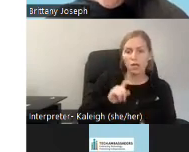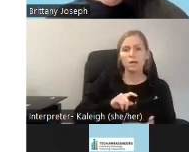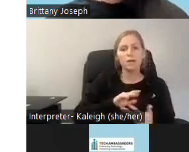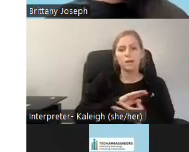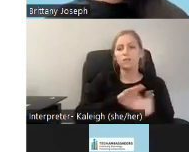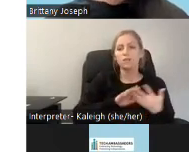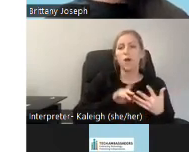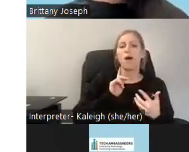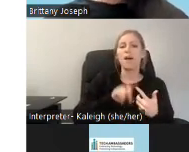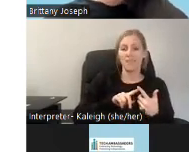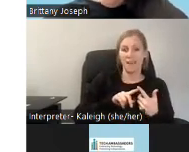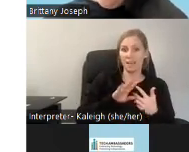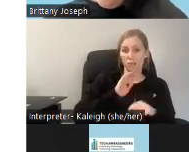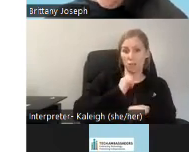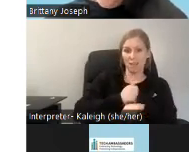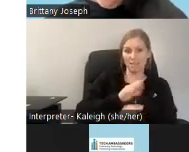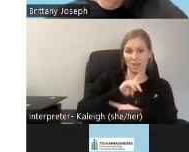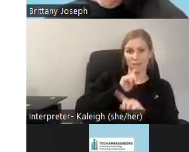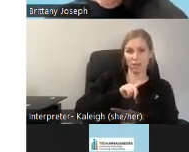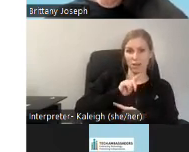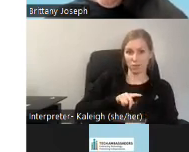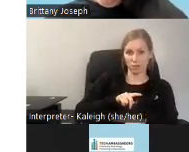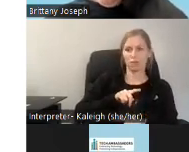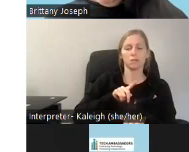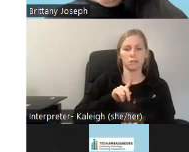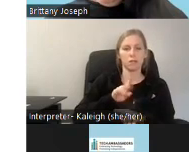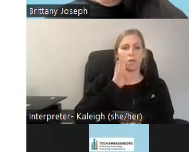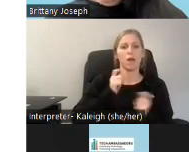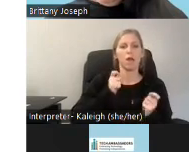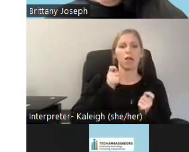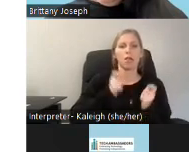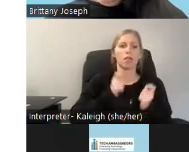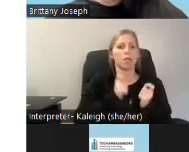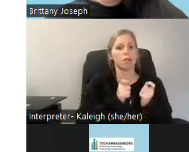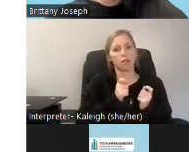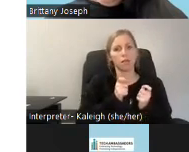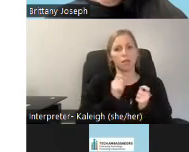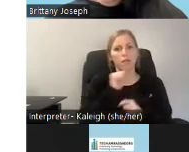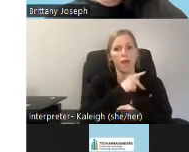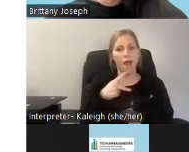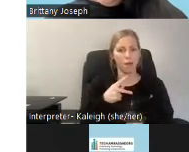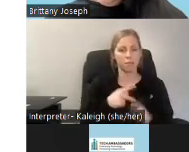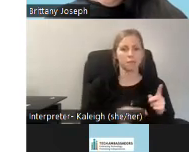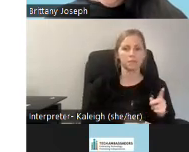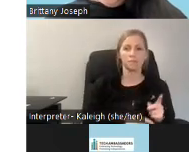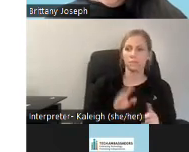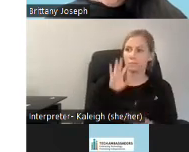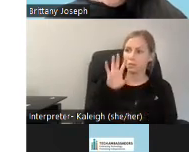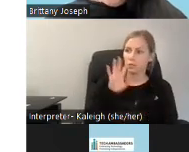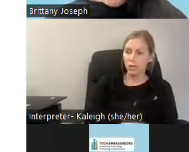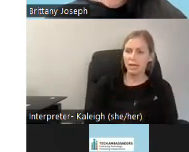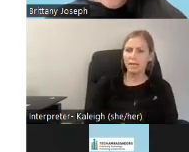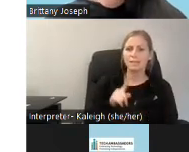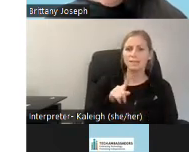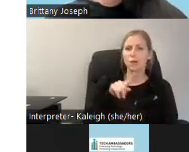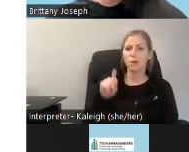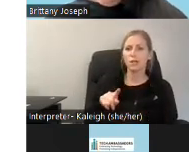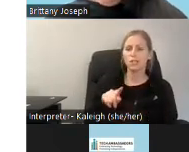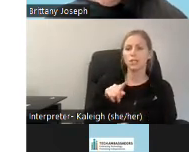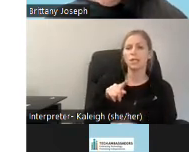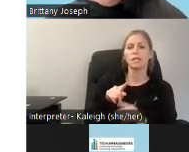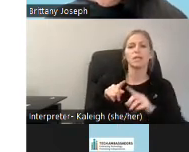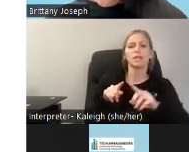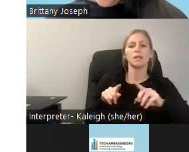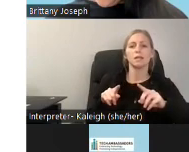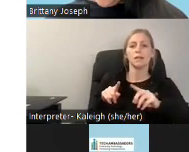app to what your specific needs are. Great. So we're getting a question here on this one, Brittany, that asks, are you able to use